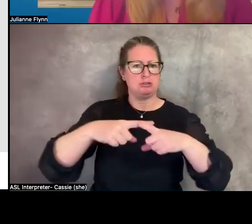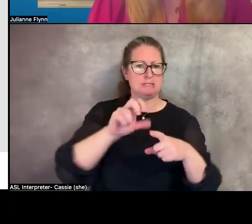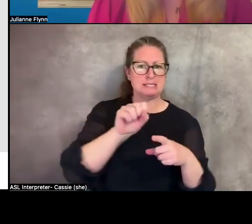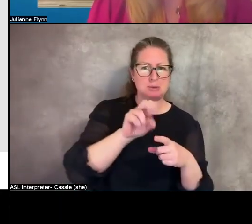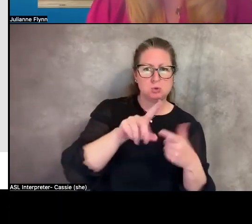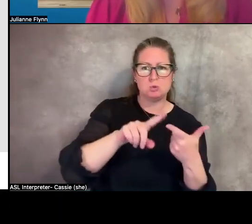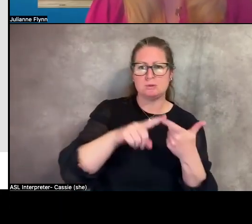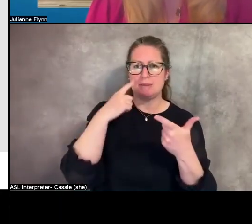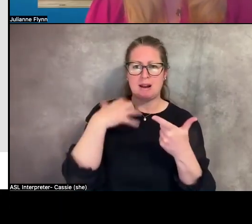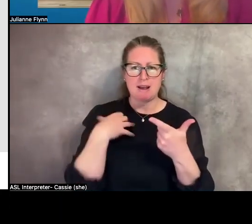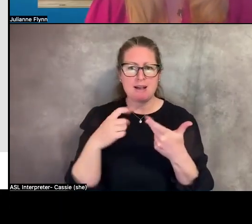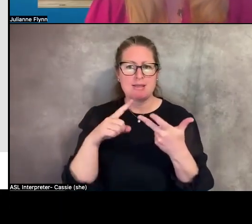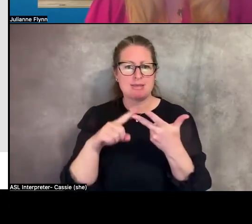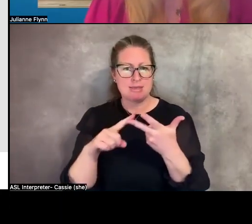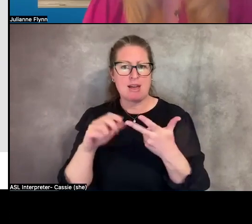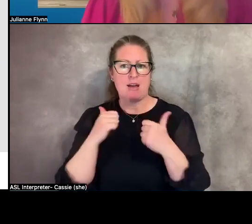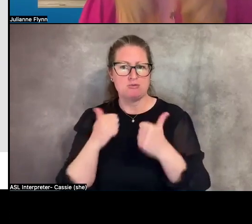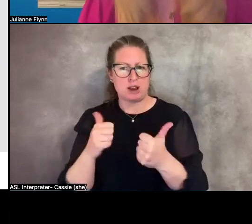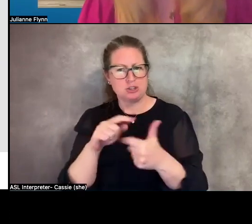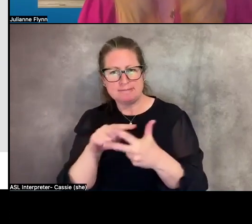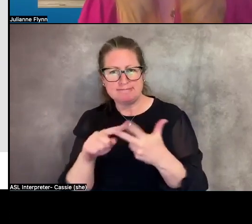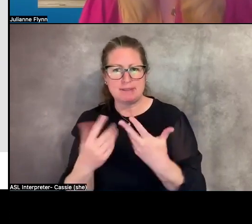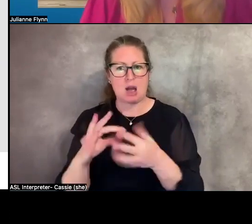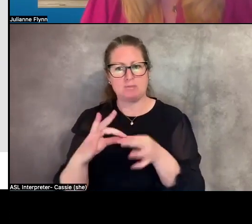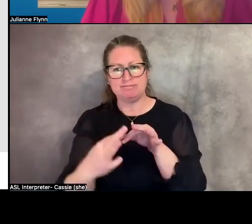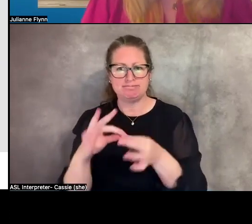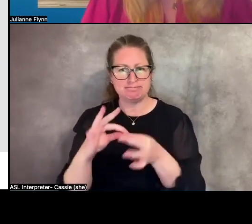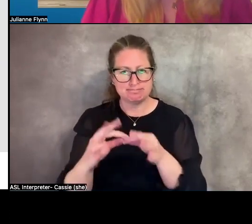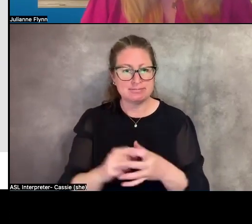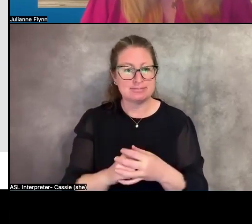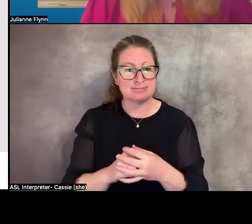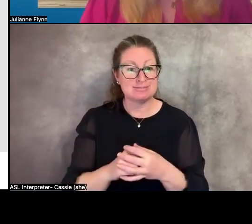mental health, and aggression. Next slide, please.